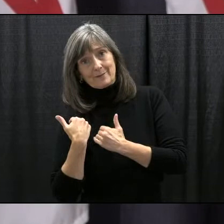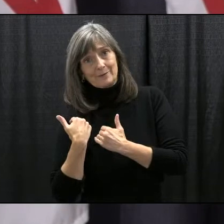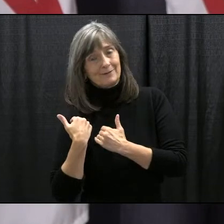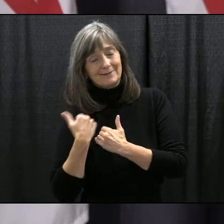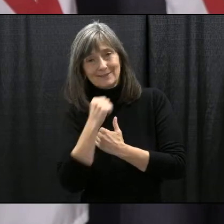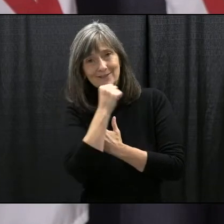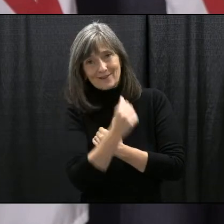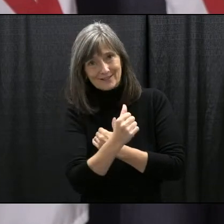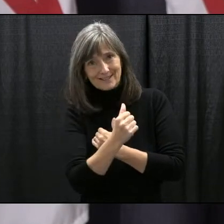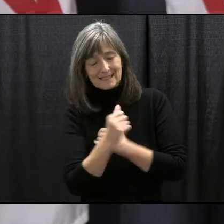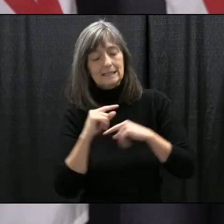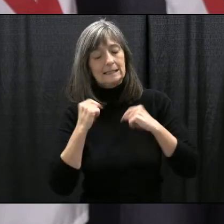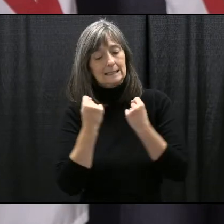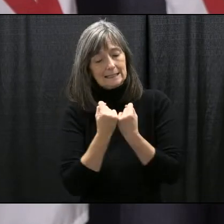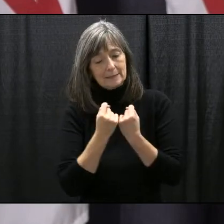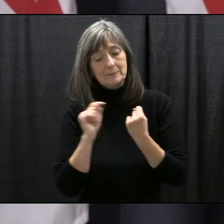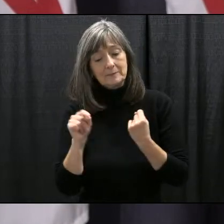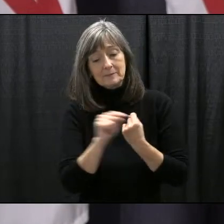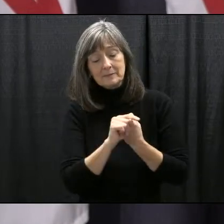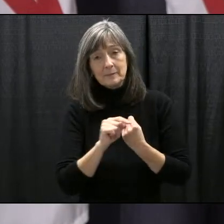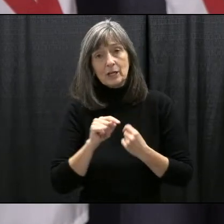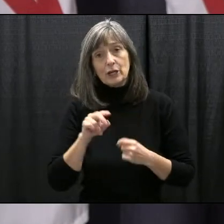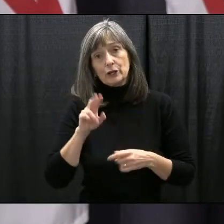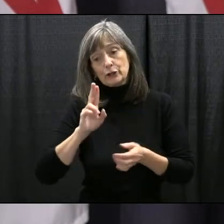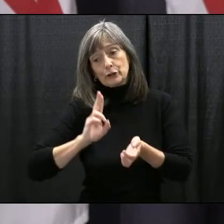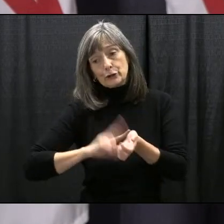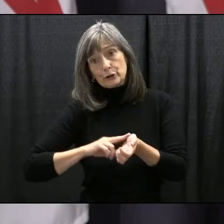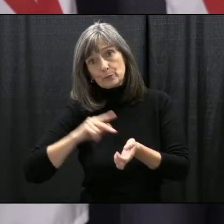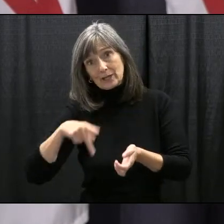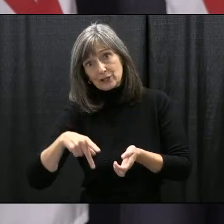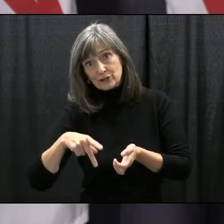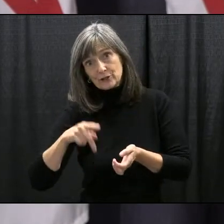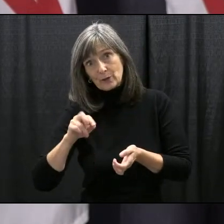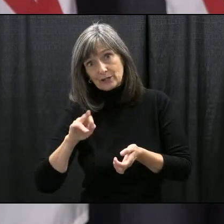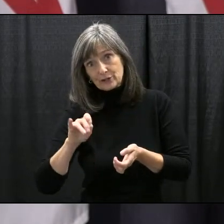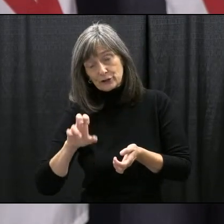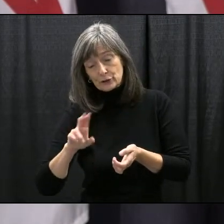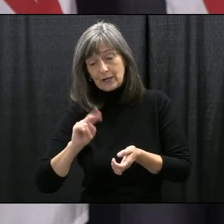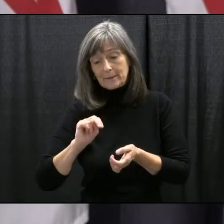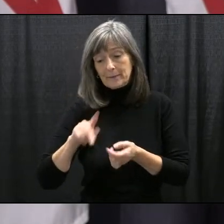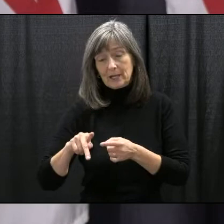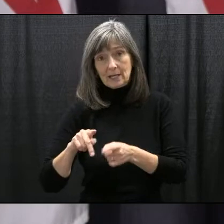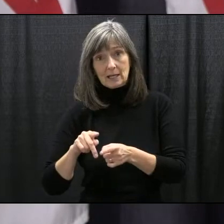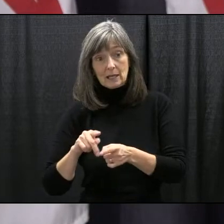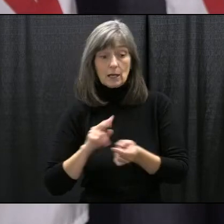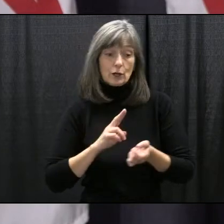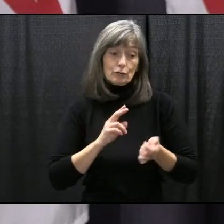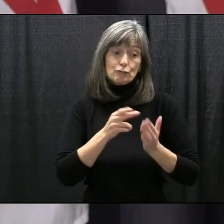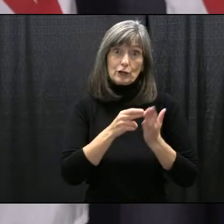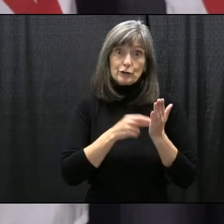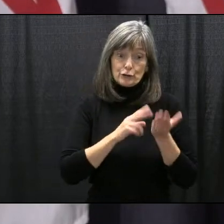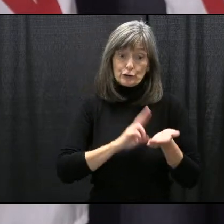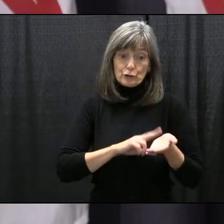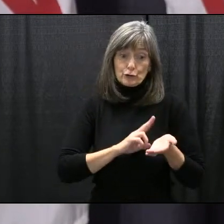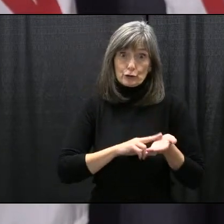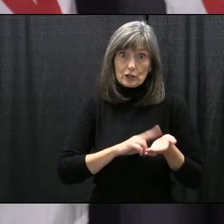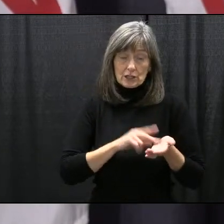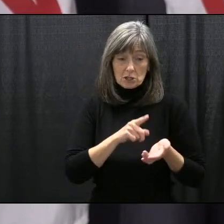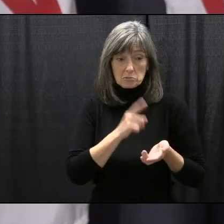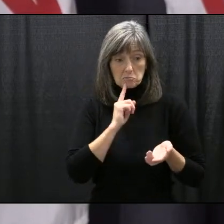view. So there are nurse practitioners, and there's evidence from the College of Registered Nurses that shows